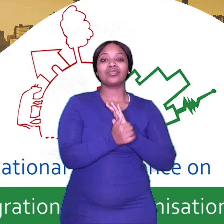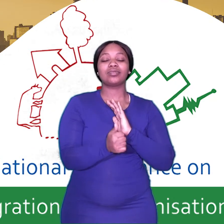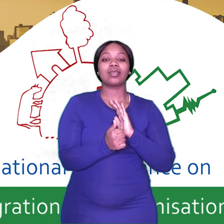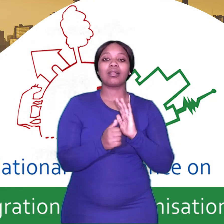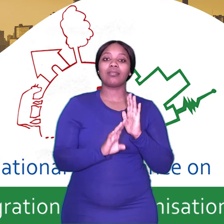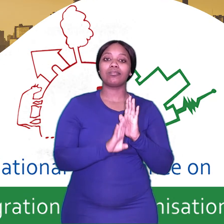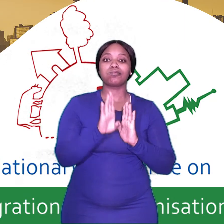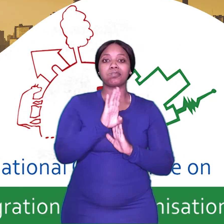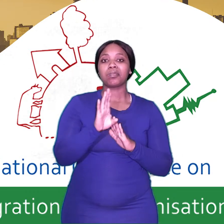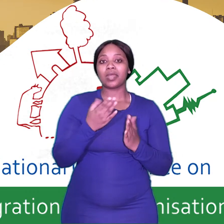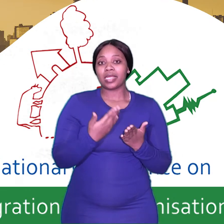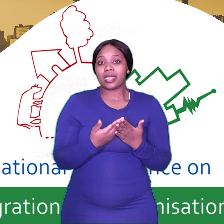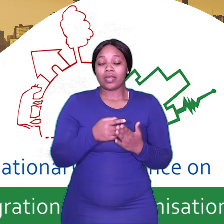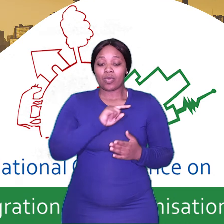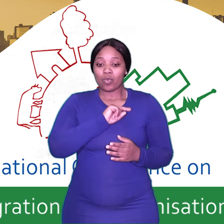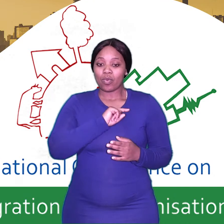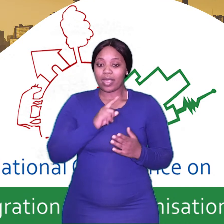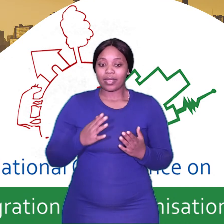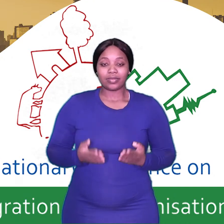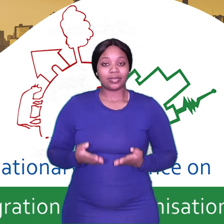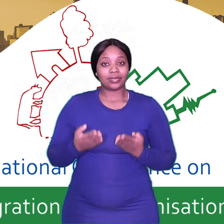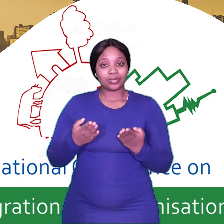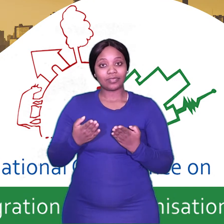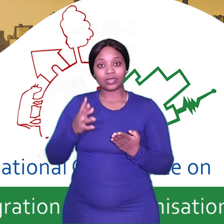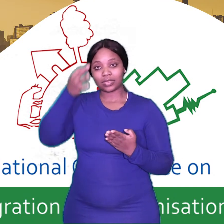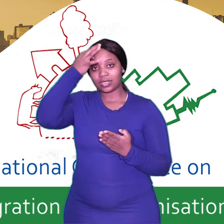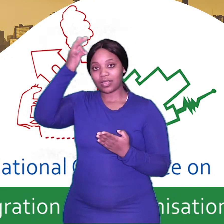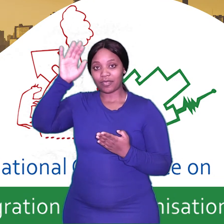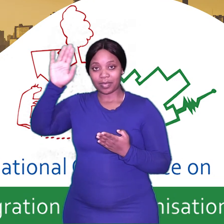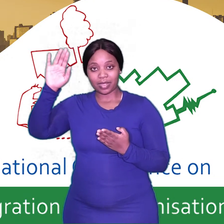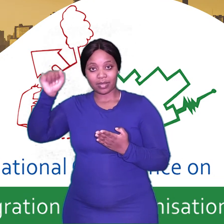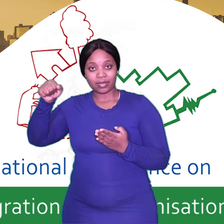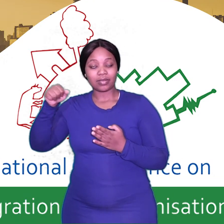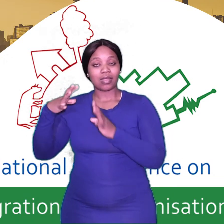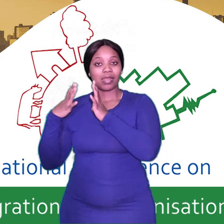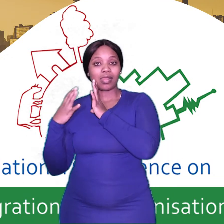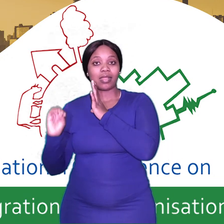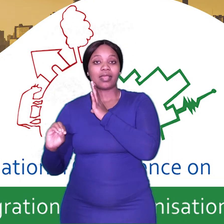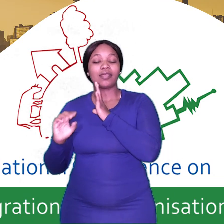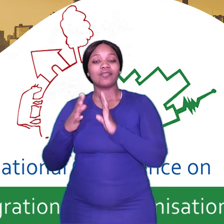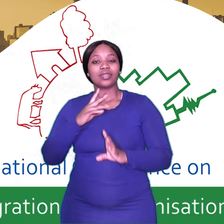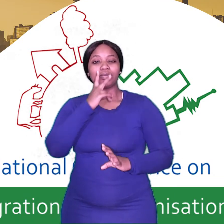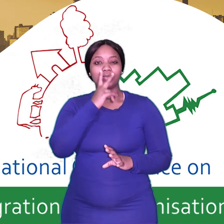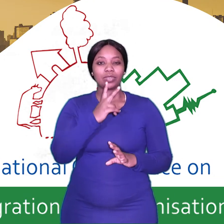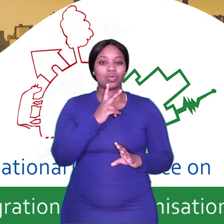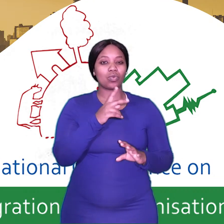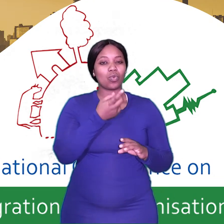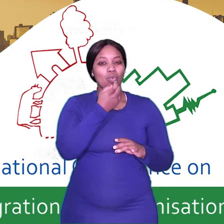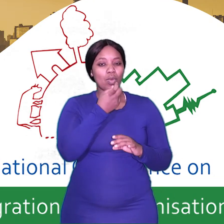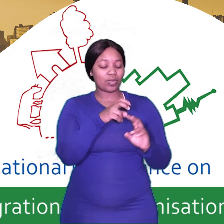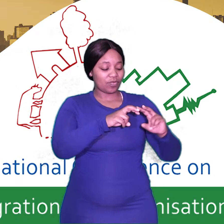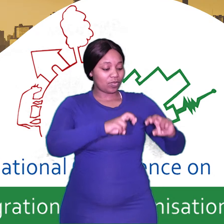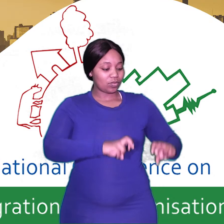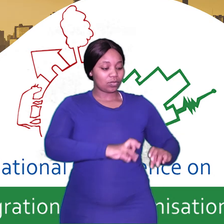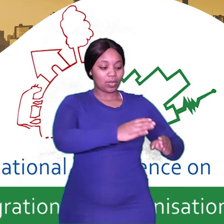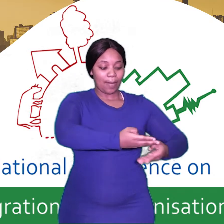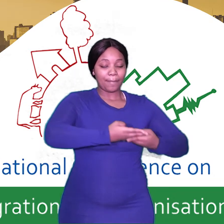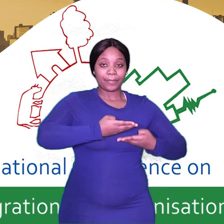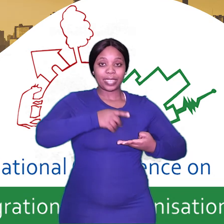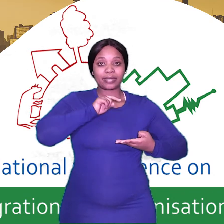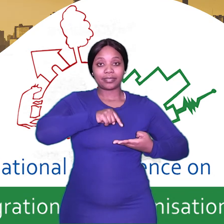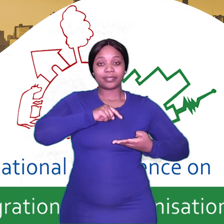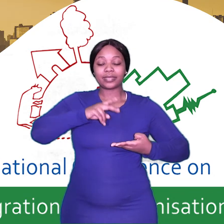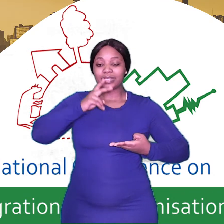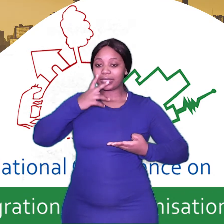on public services. But when I looked at one of the papers by Cross and Dinda,